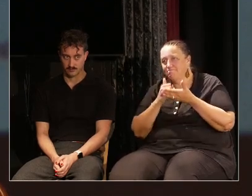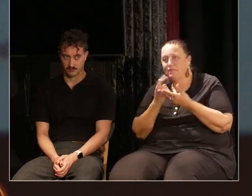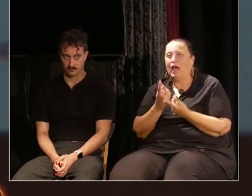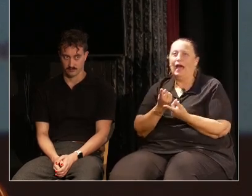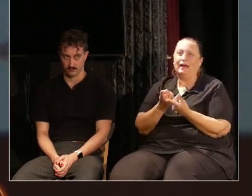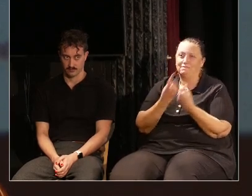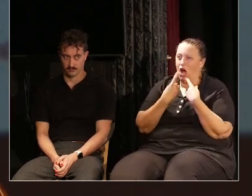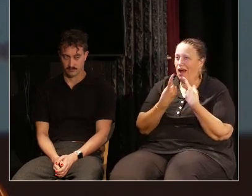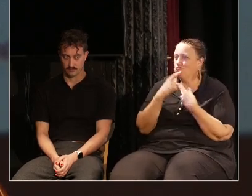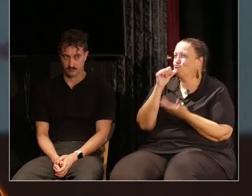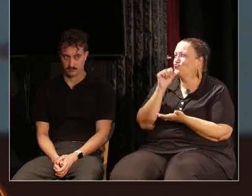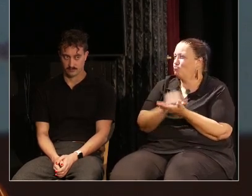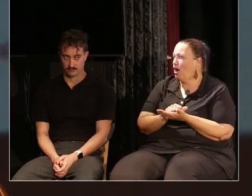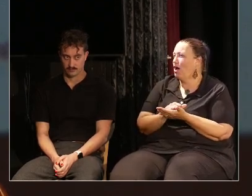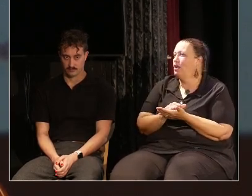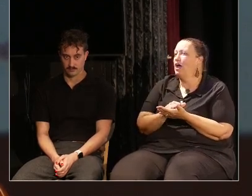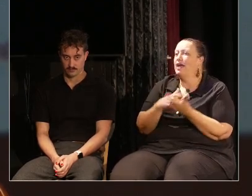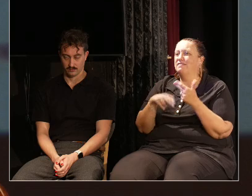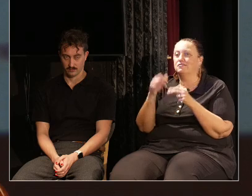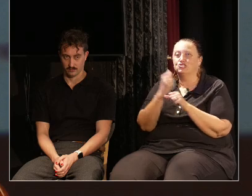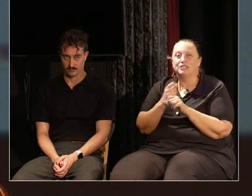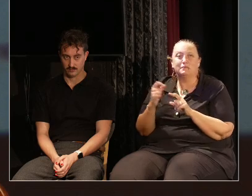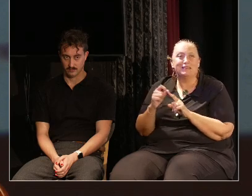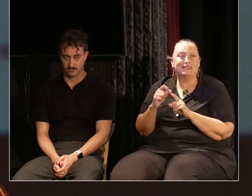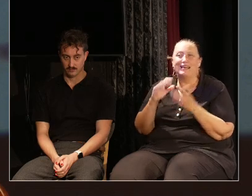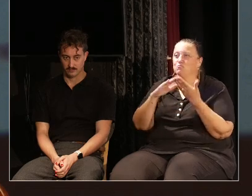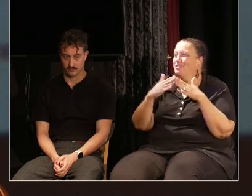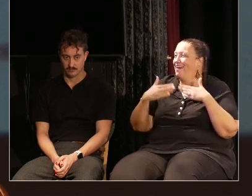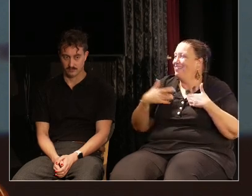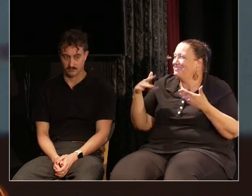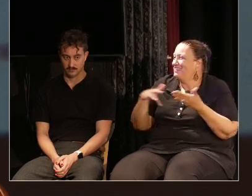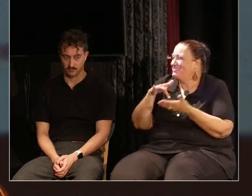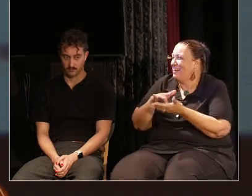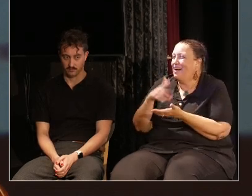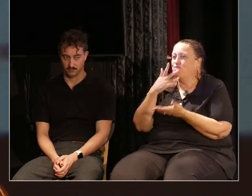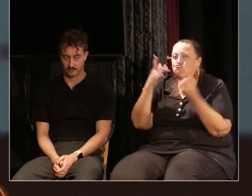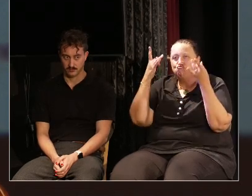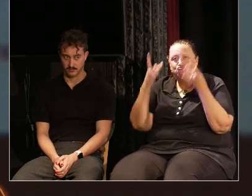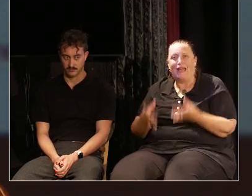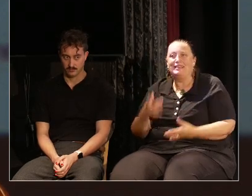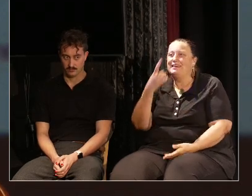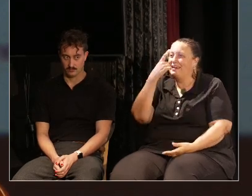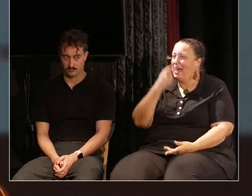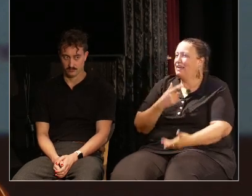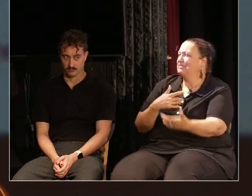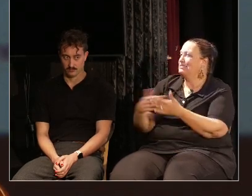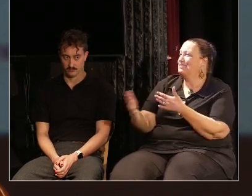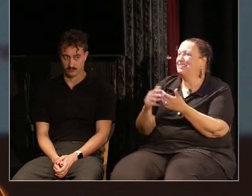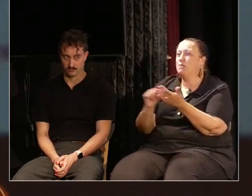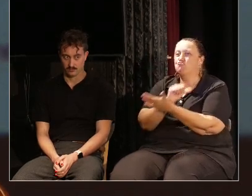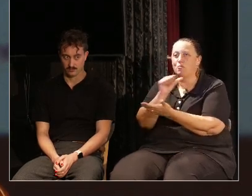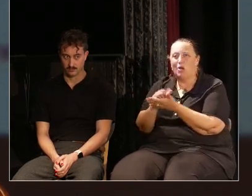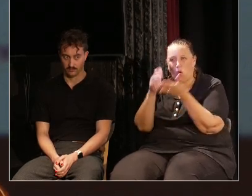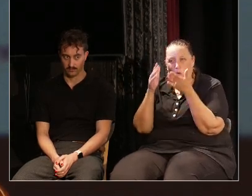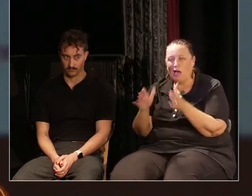advice. If we're having our GPs, our community health centres, if they're ready and able to deal with that in the appropriate way,